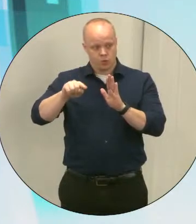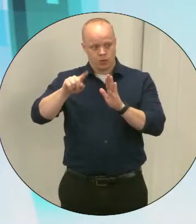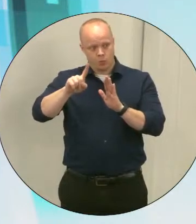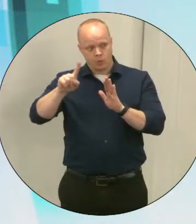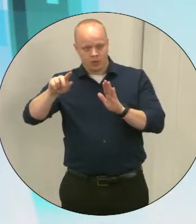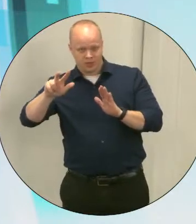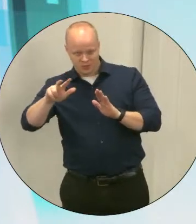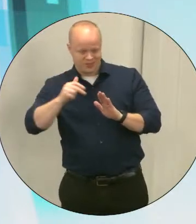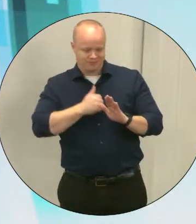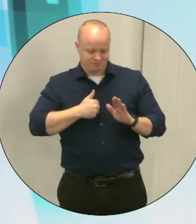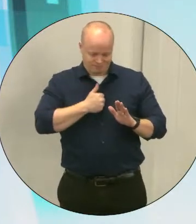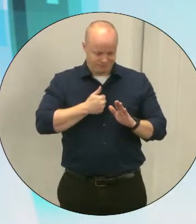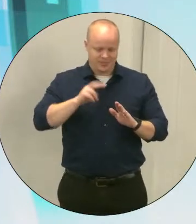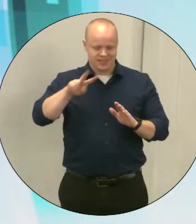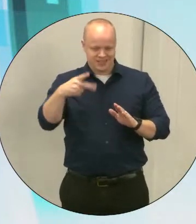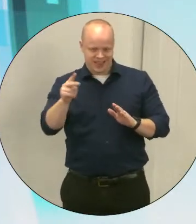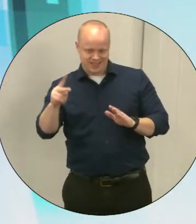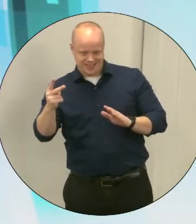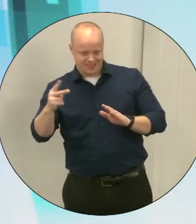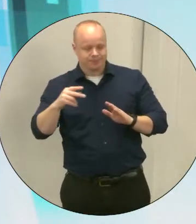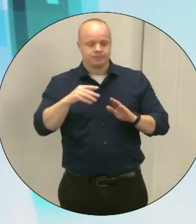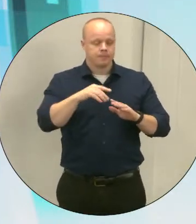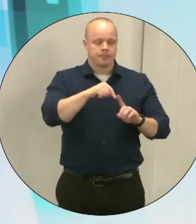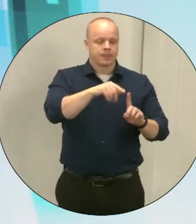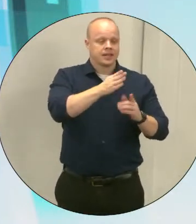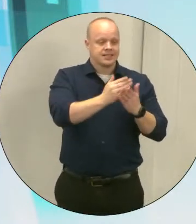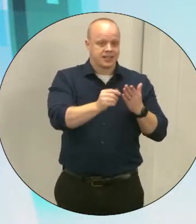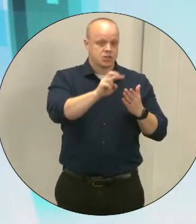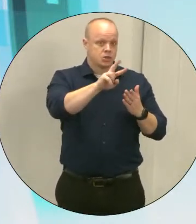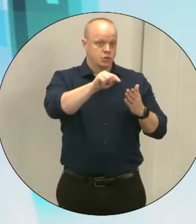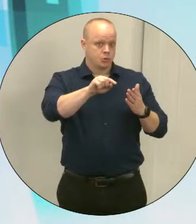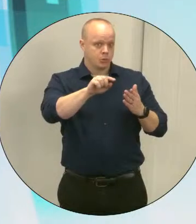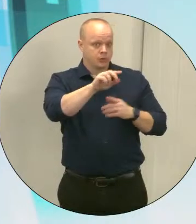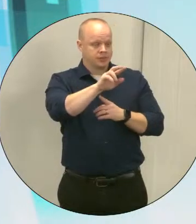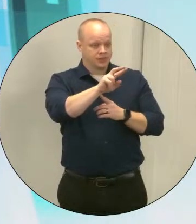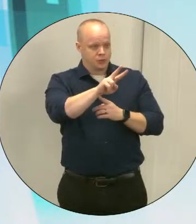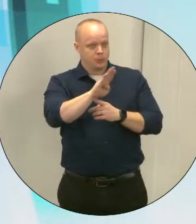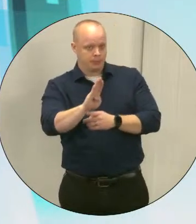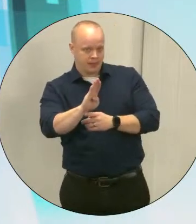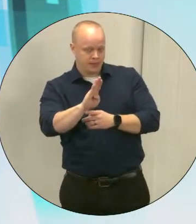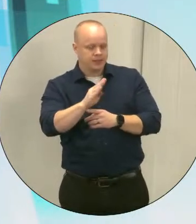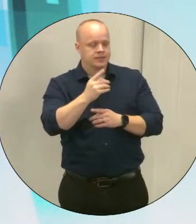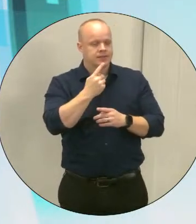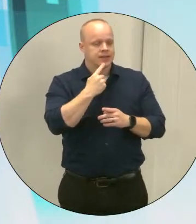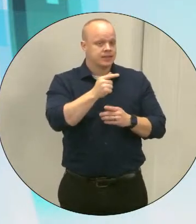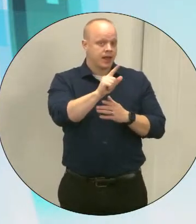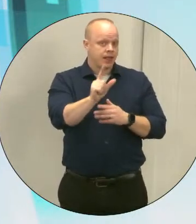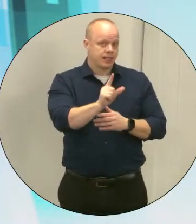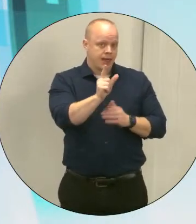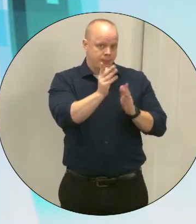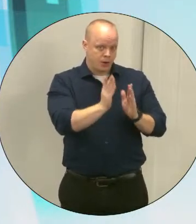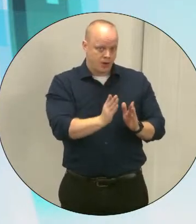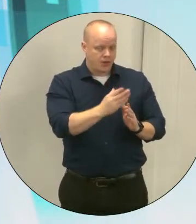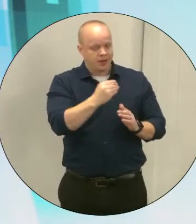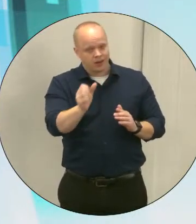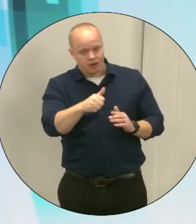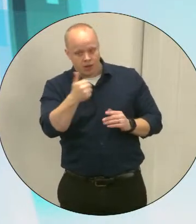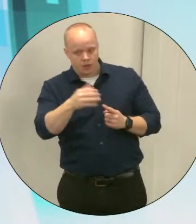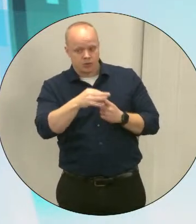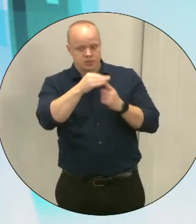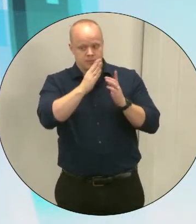4113, excuse me, dyslexia. Section 2B specifies that librarians and other specialists must